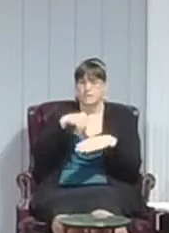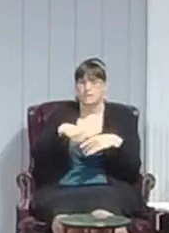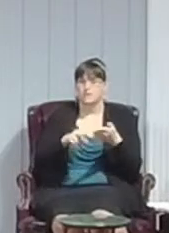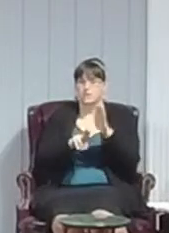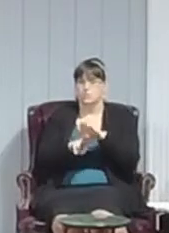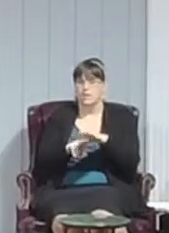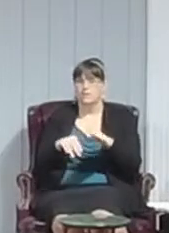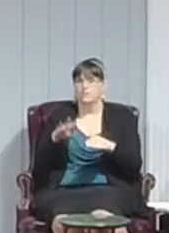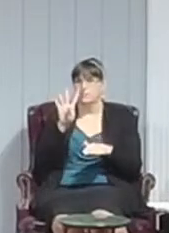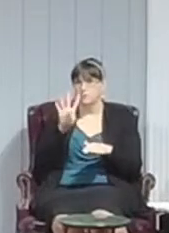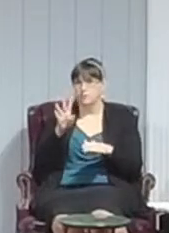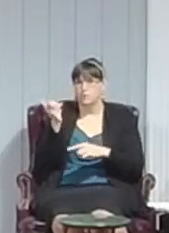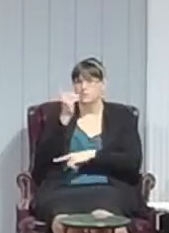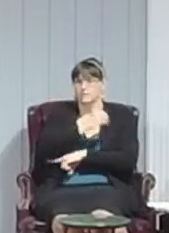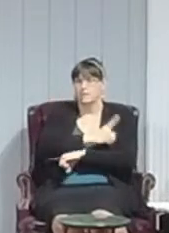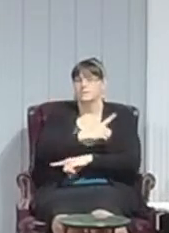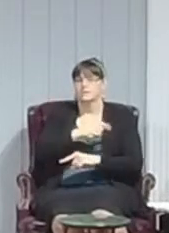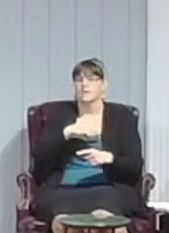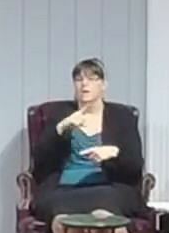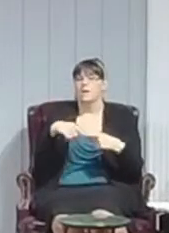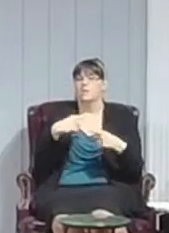when he gets there,